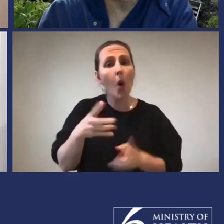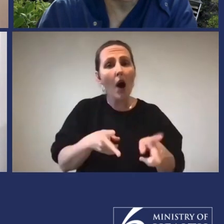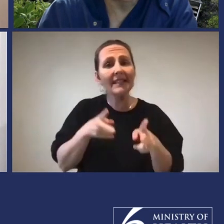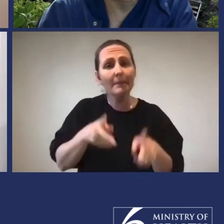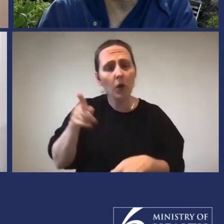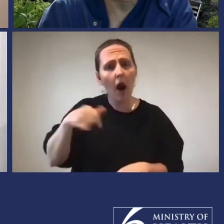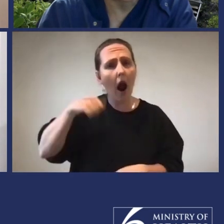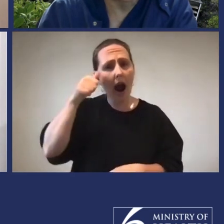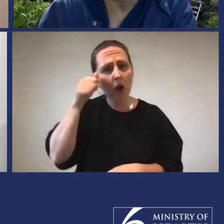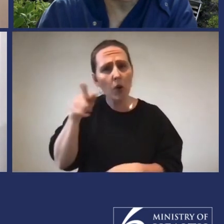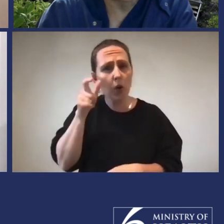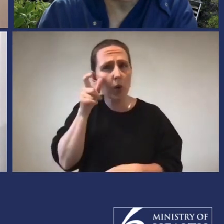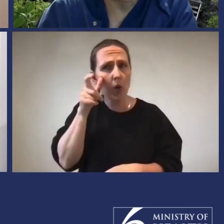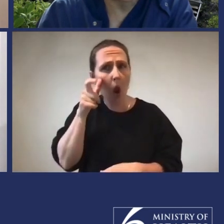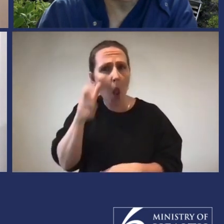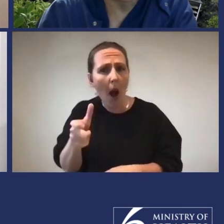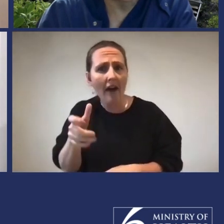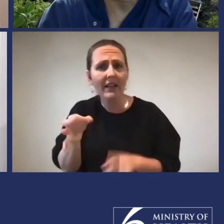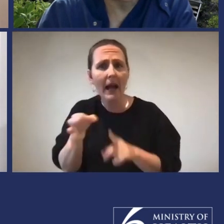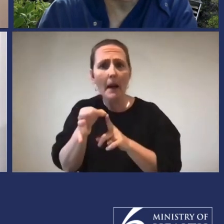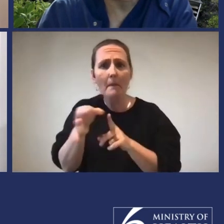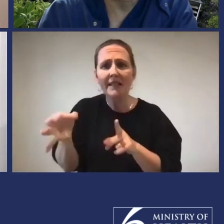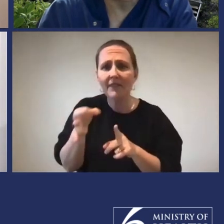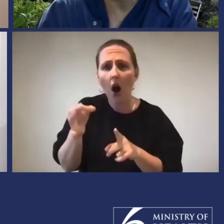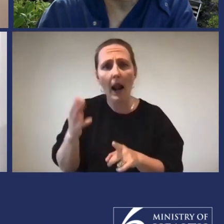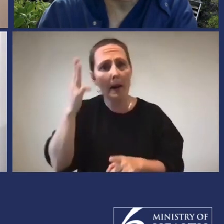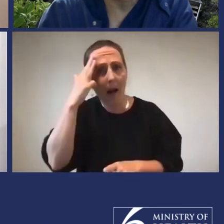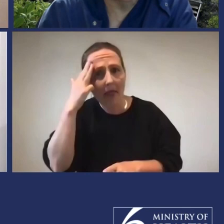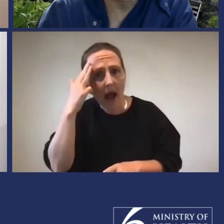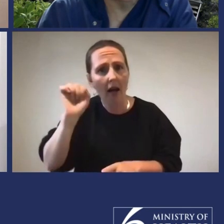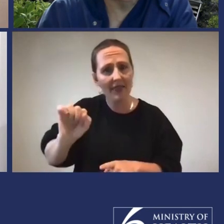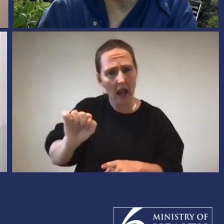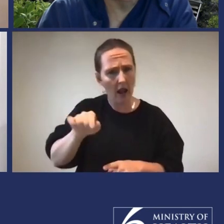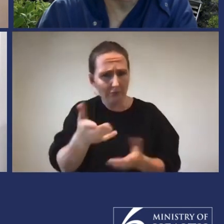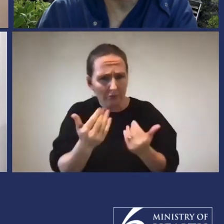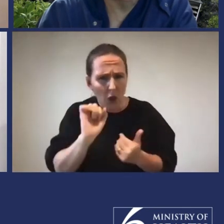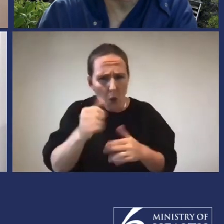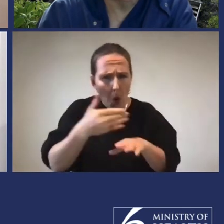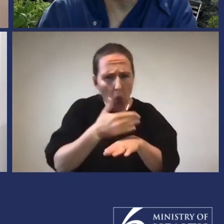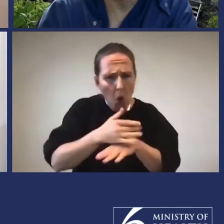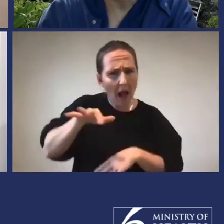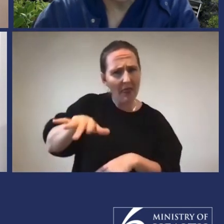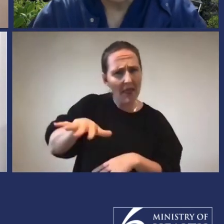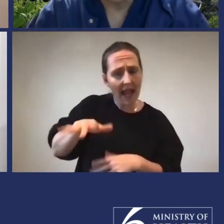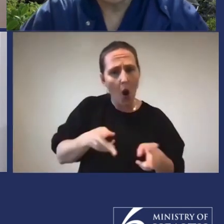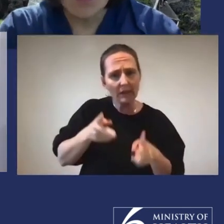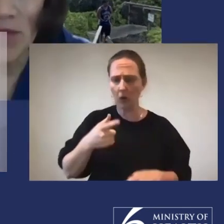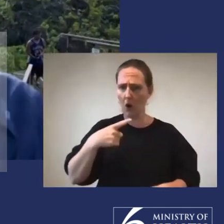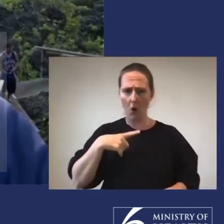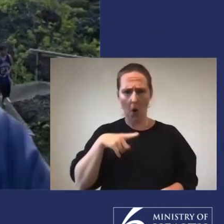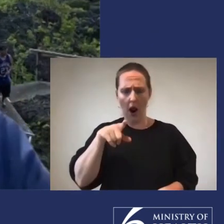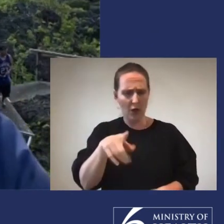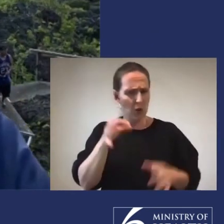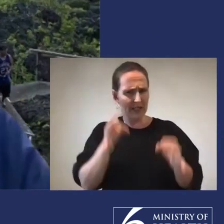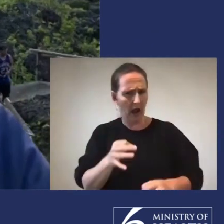mama. Can you tell us a little bit about the work that you do and why you chose to get vaccinated? I guess it